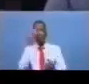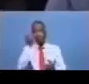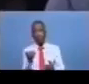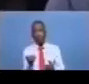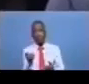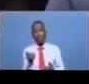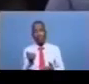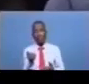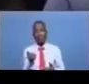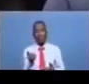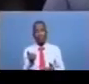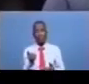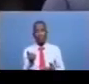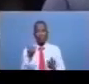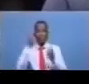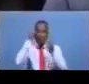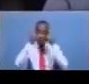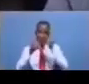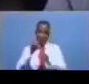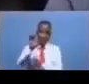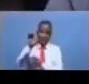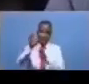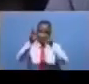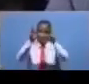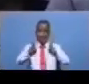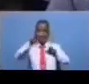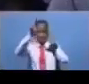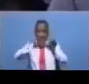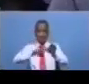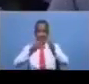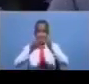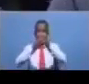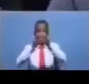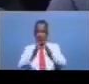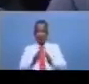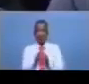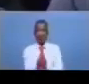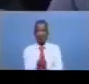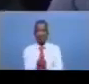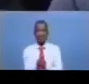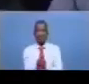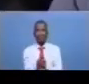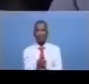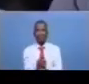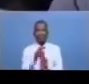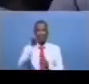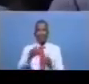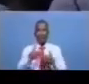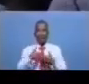Because the fact that she is EC chairperson doesn't mean that different set of rules should be applied to